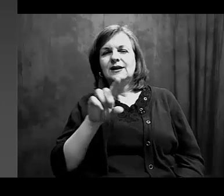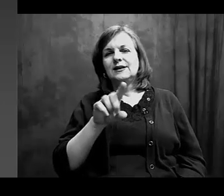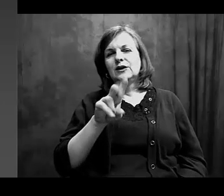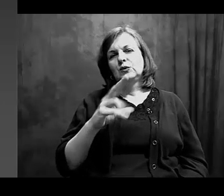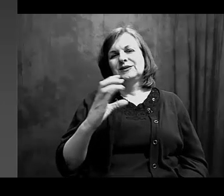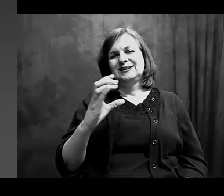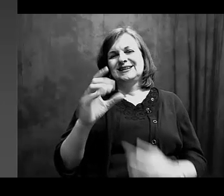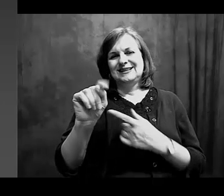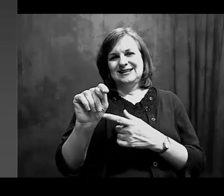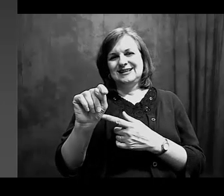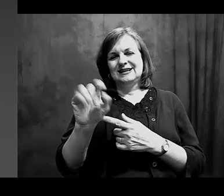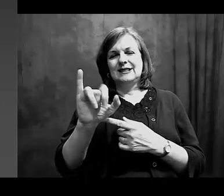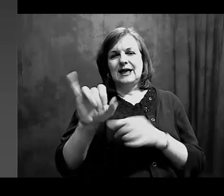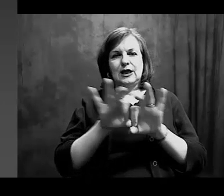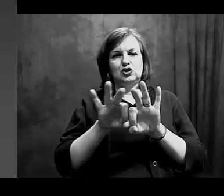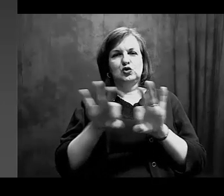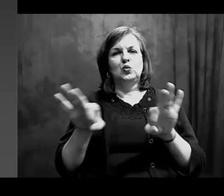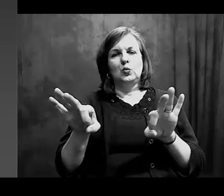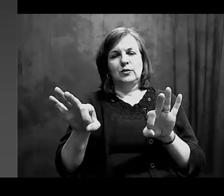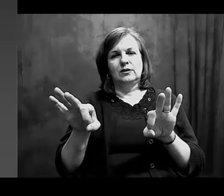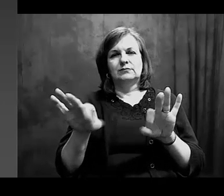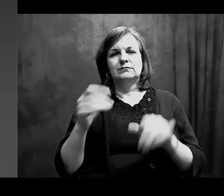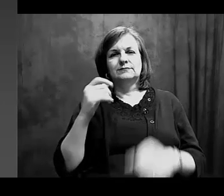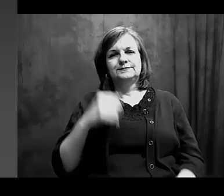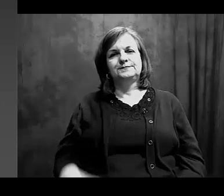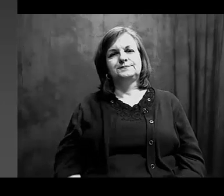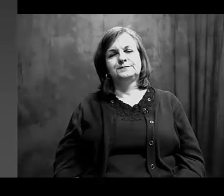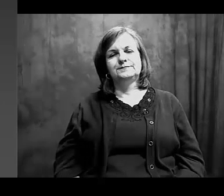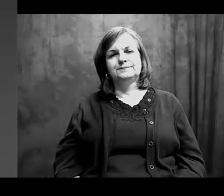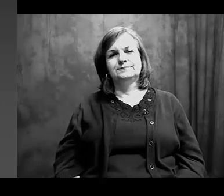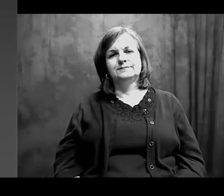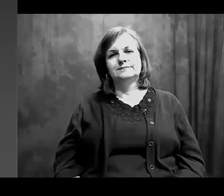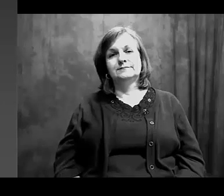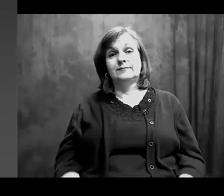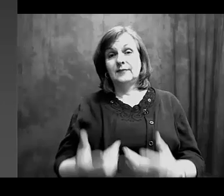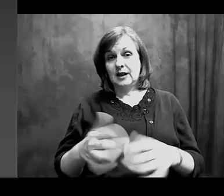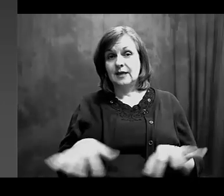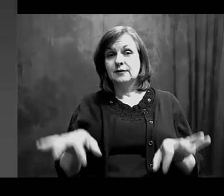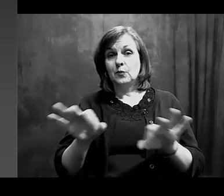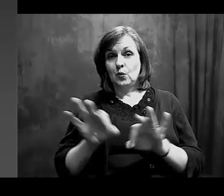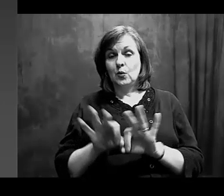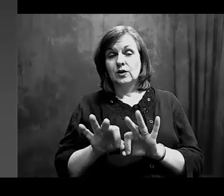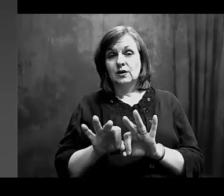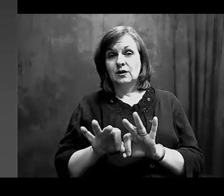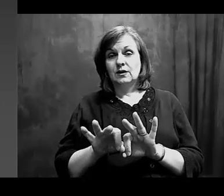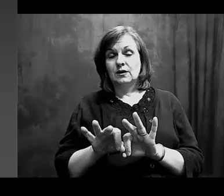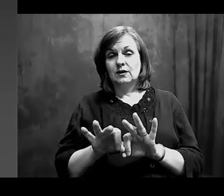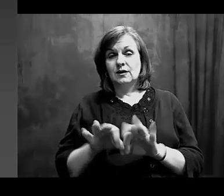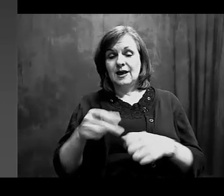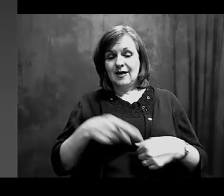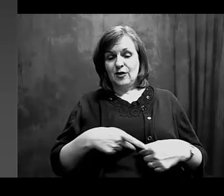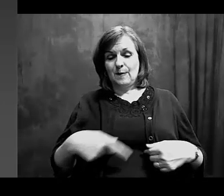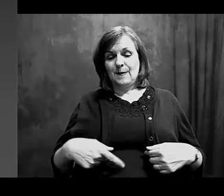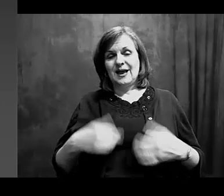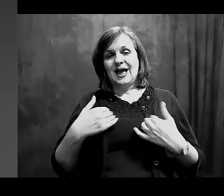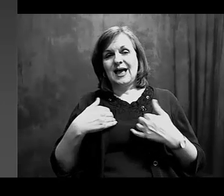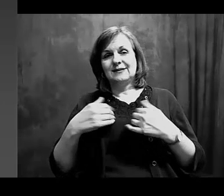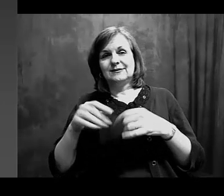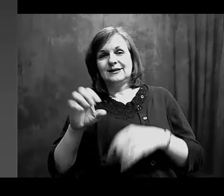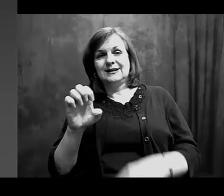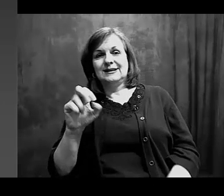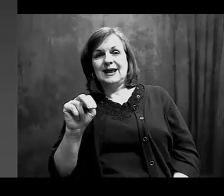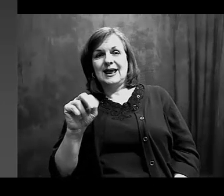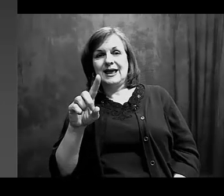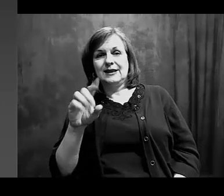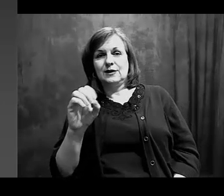these huge gatherings of cells, what we're looking for is moving nutrients